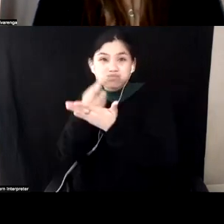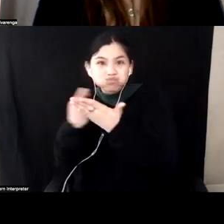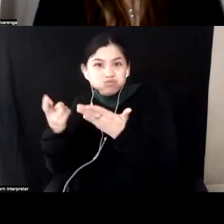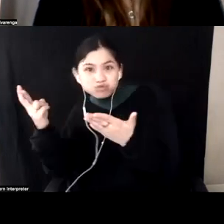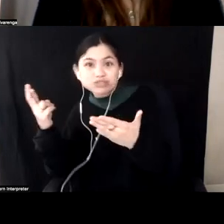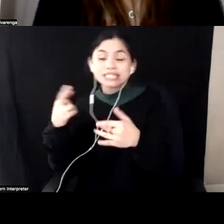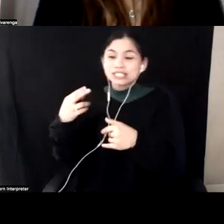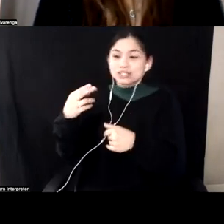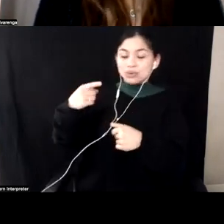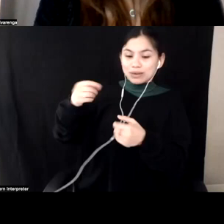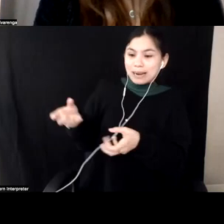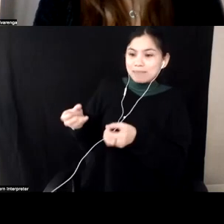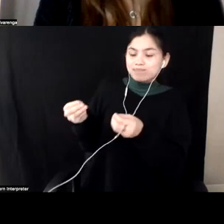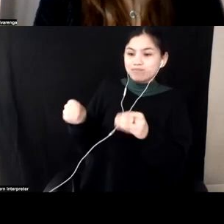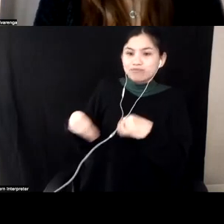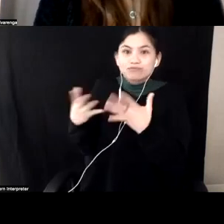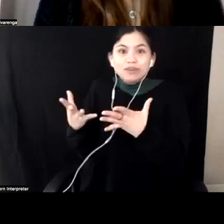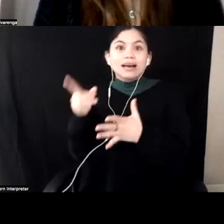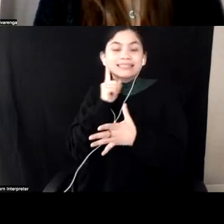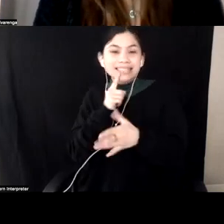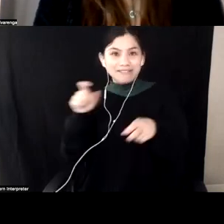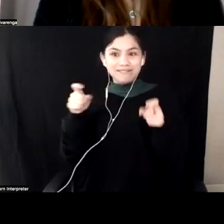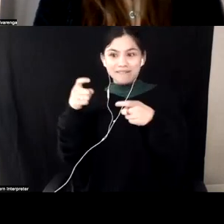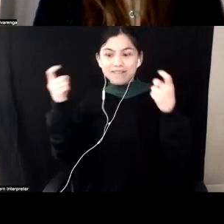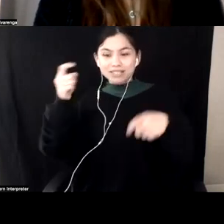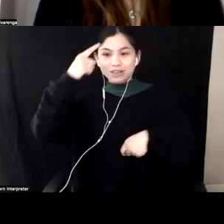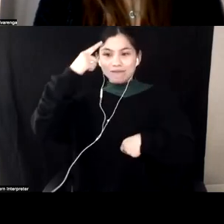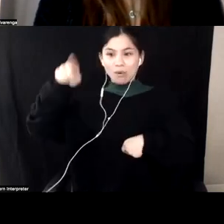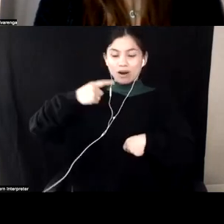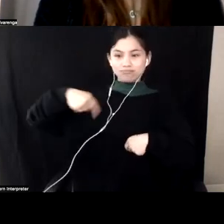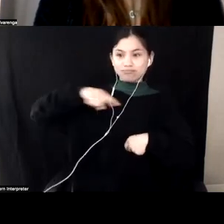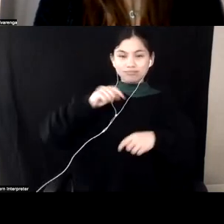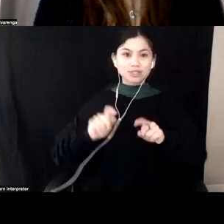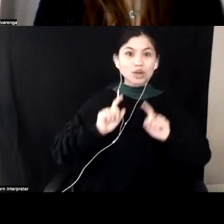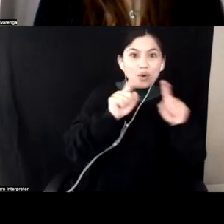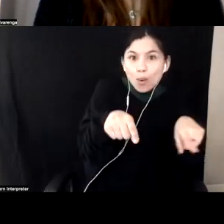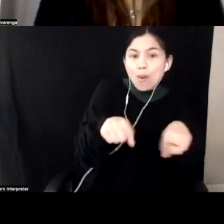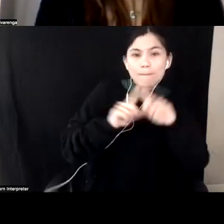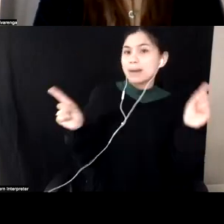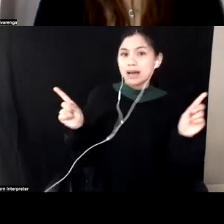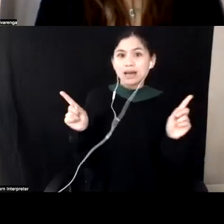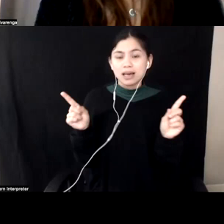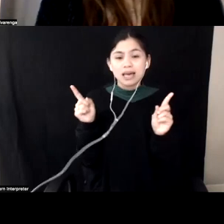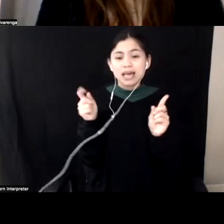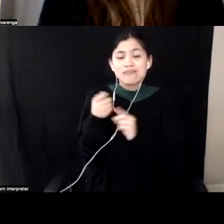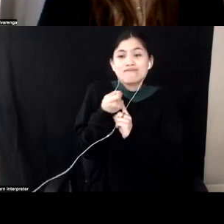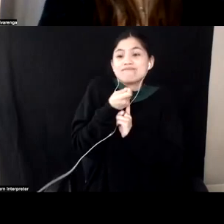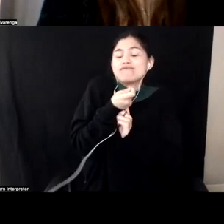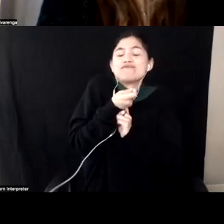resources that provided deaf events, but they are one in a